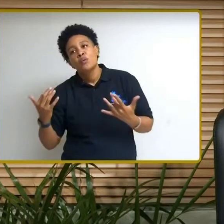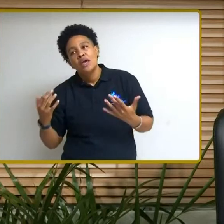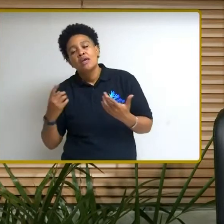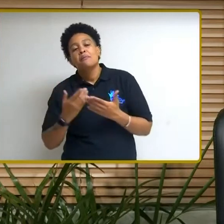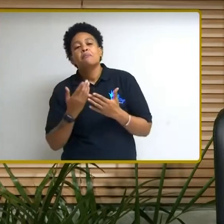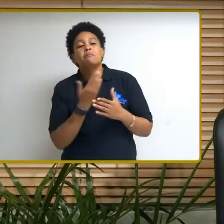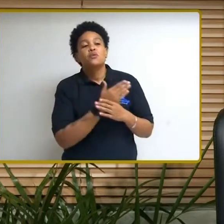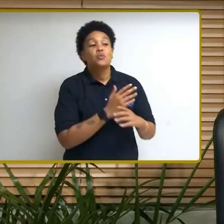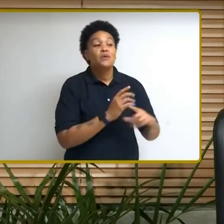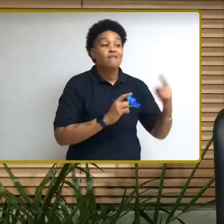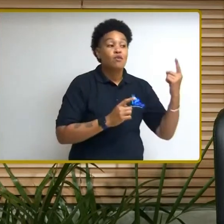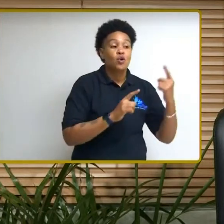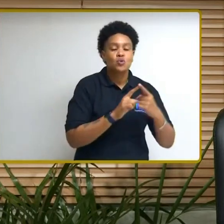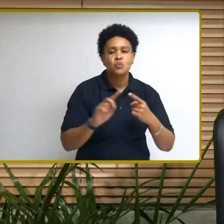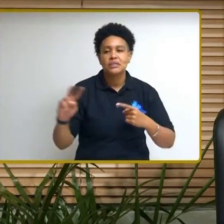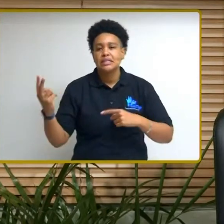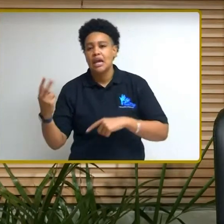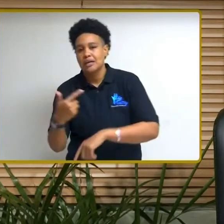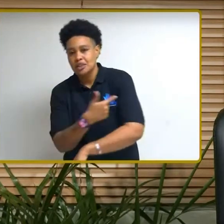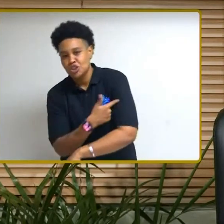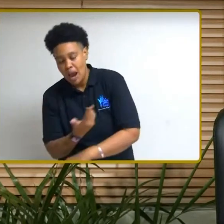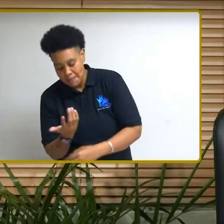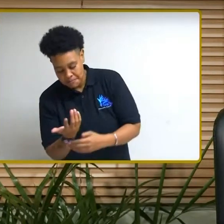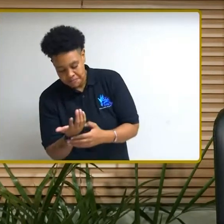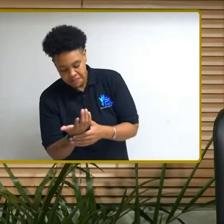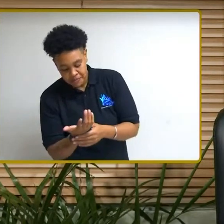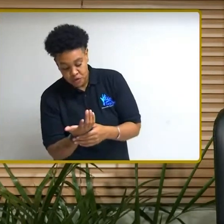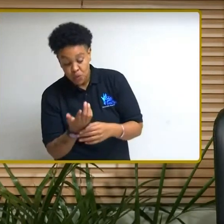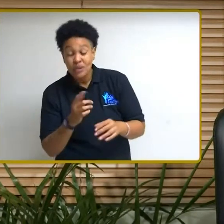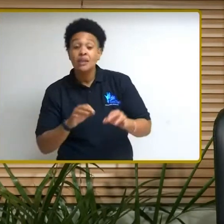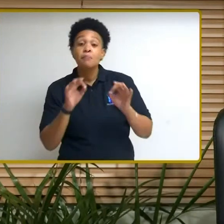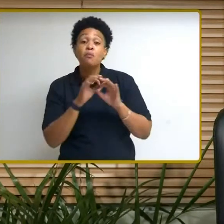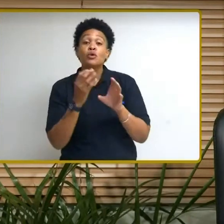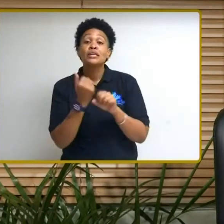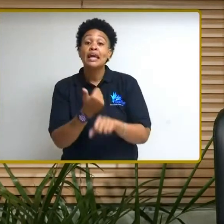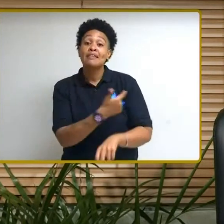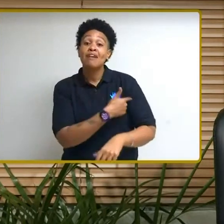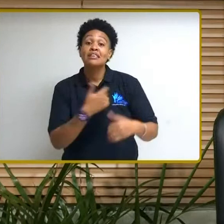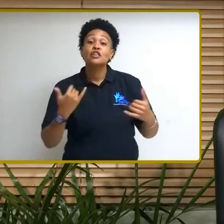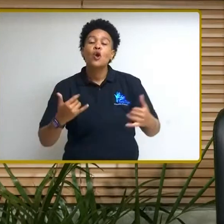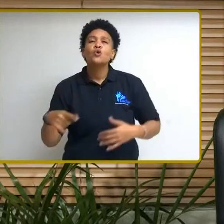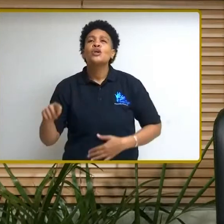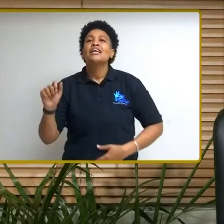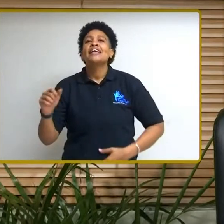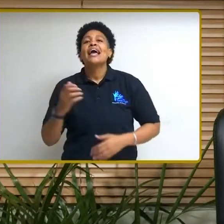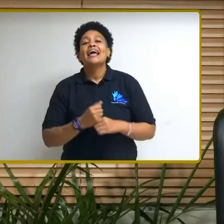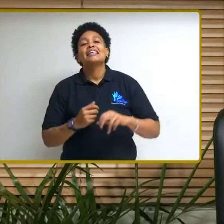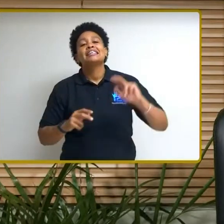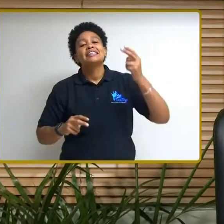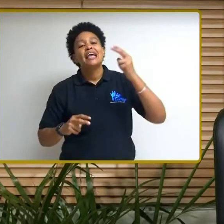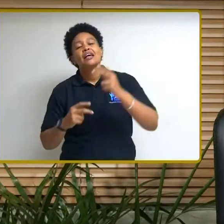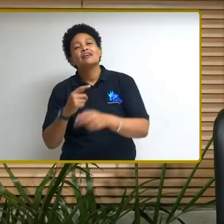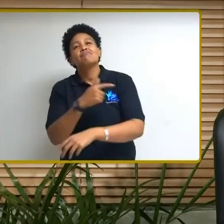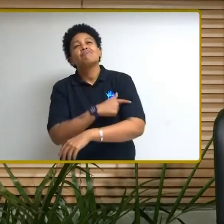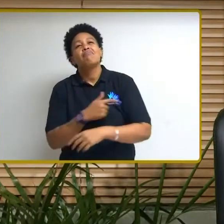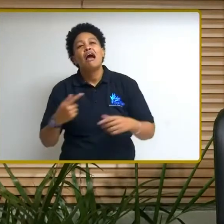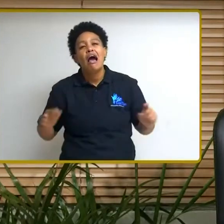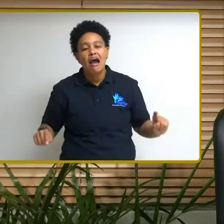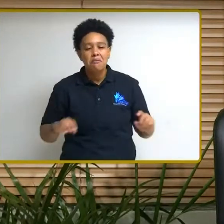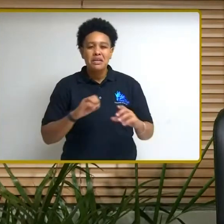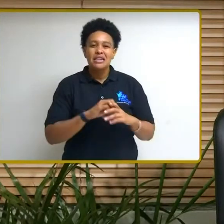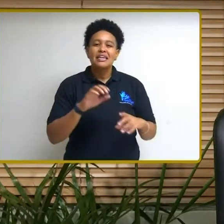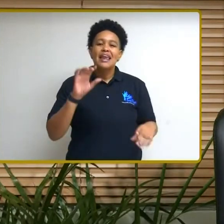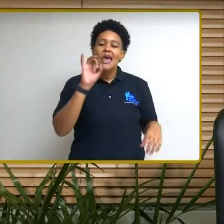second. And so it is important to get them vaccinated now so they can get their second dose